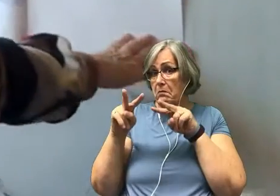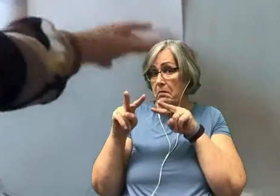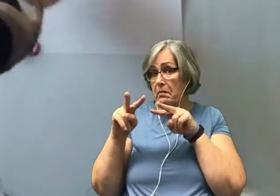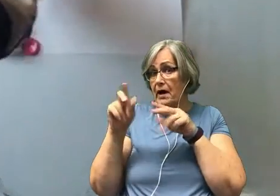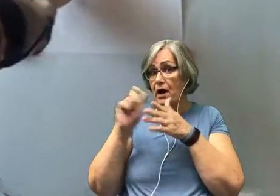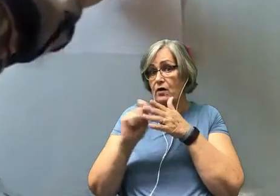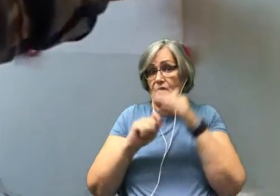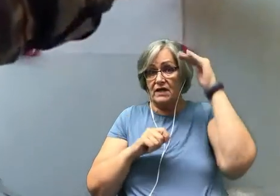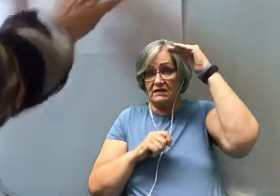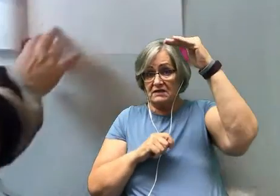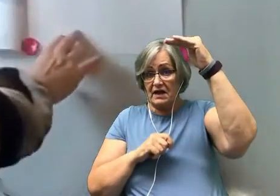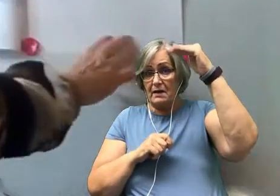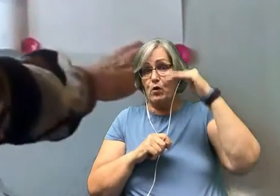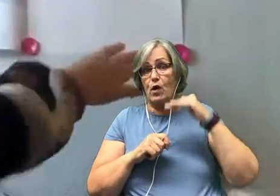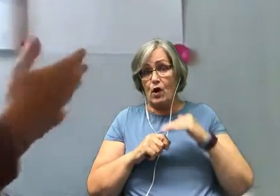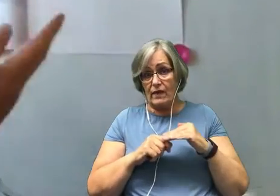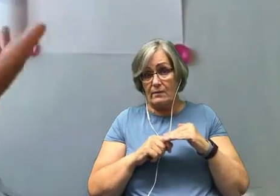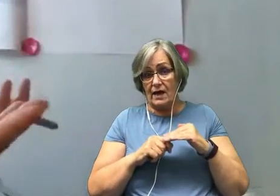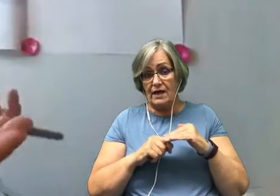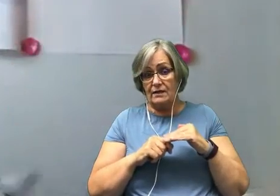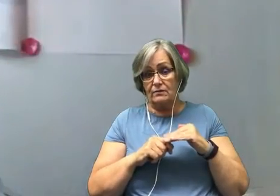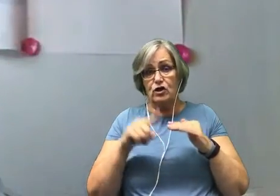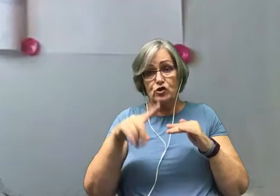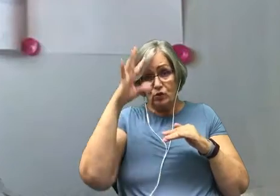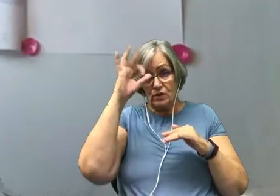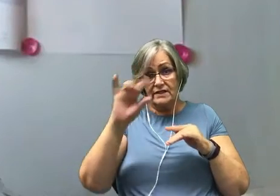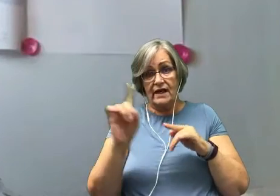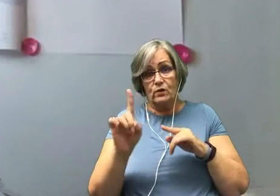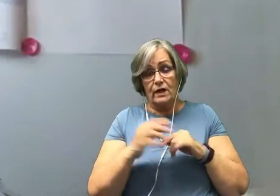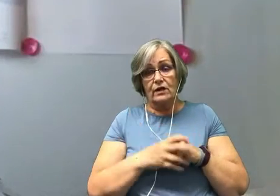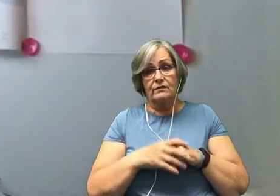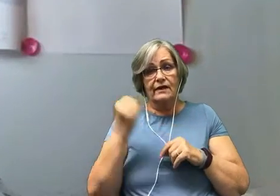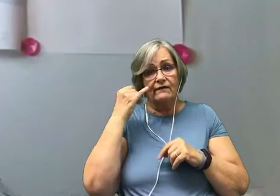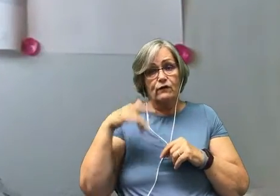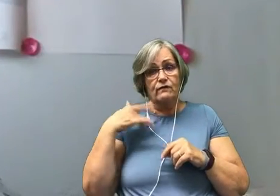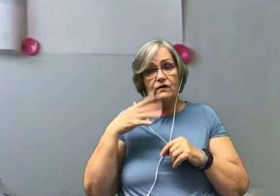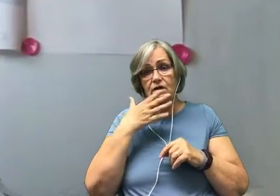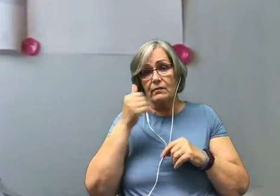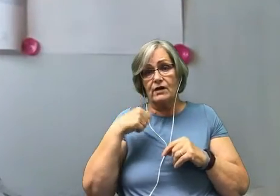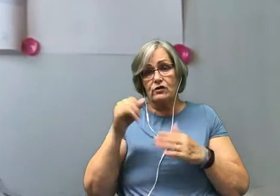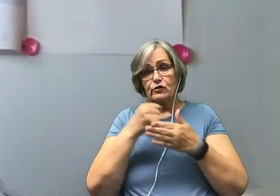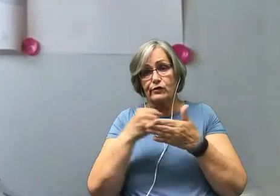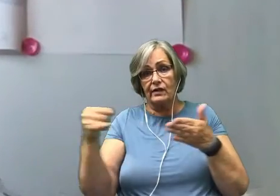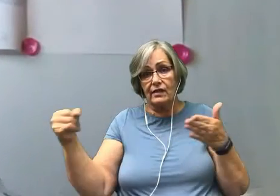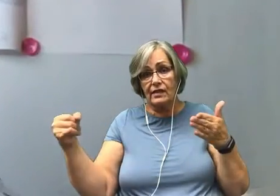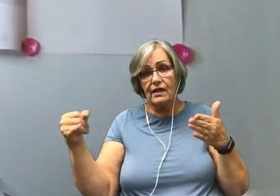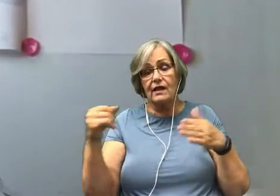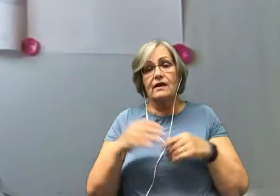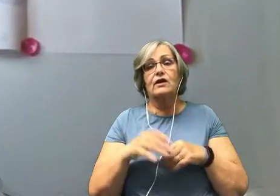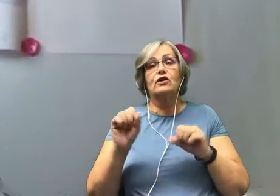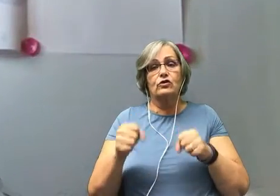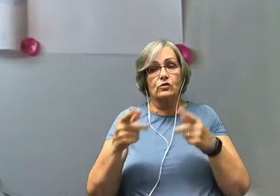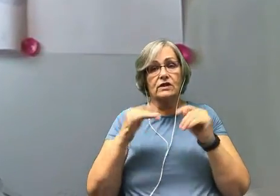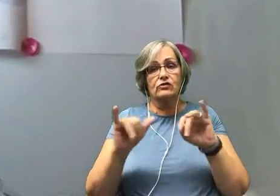eyes. I can put my sentence at the top or my sentence at the bottom. I'll leave it up to you. If it makes you feel better to add a line, to write on